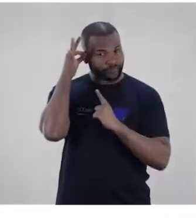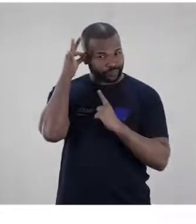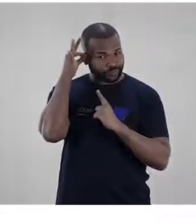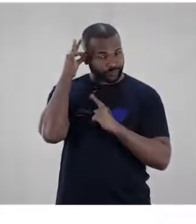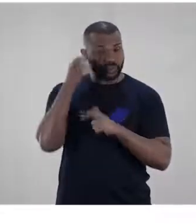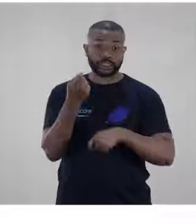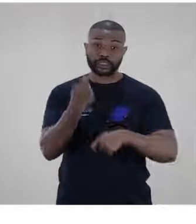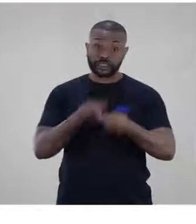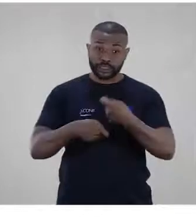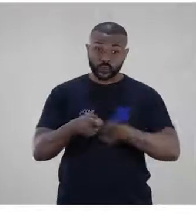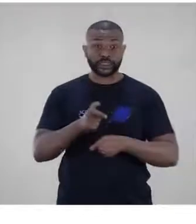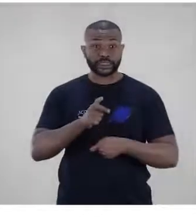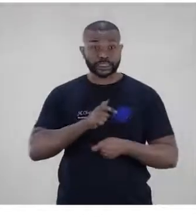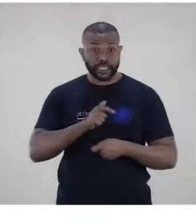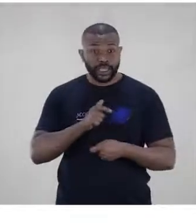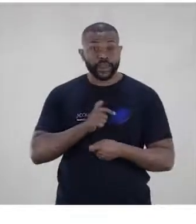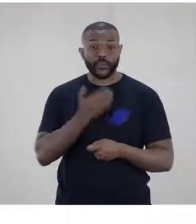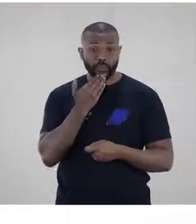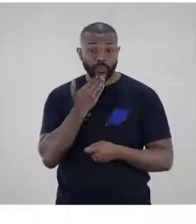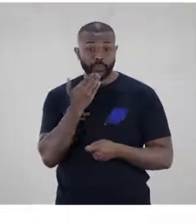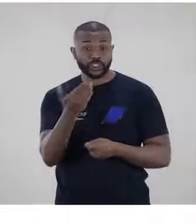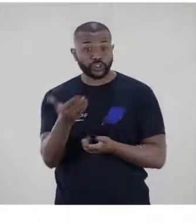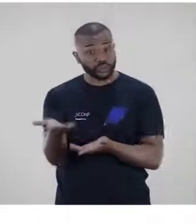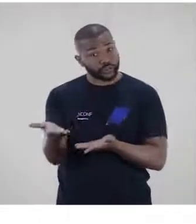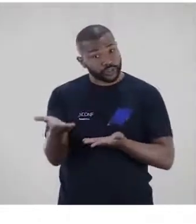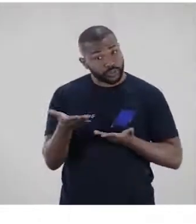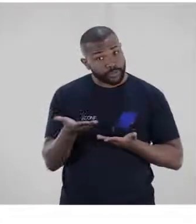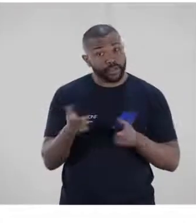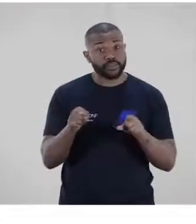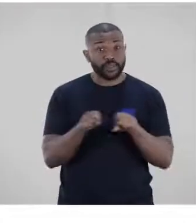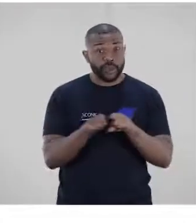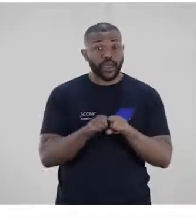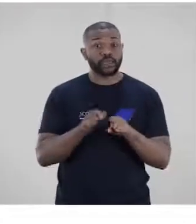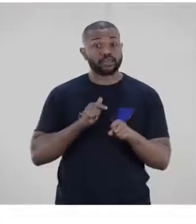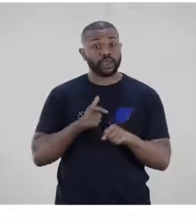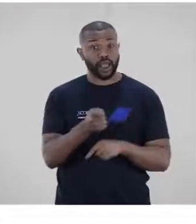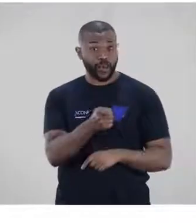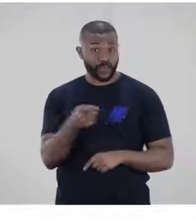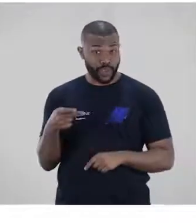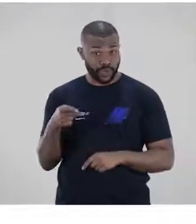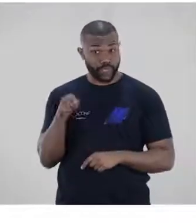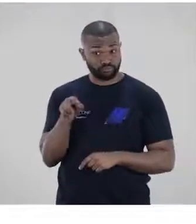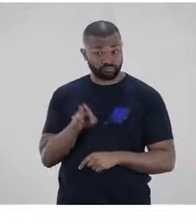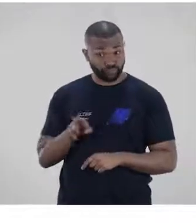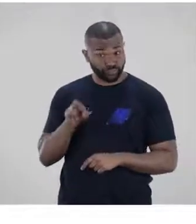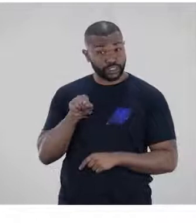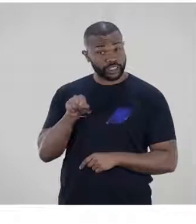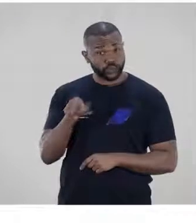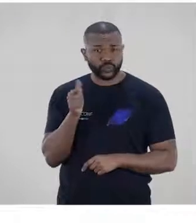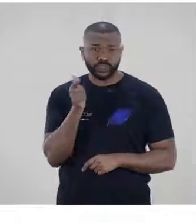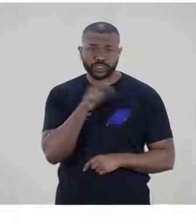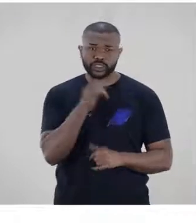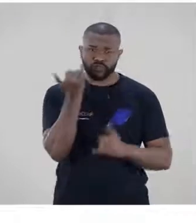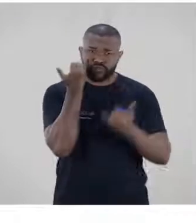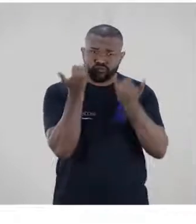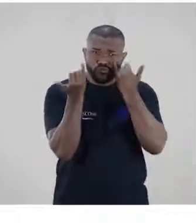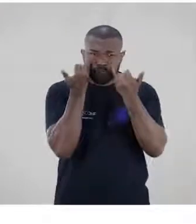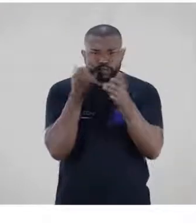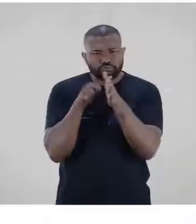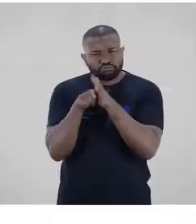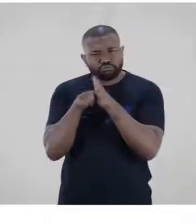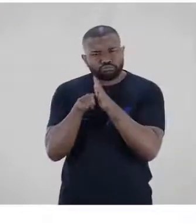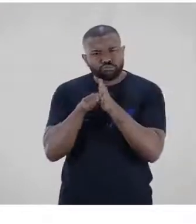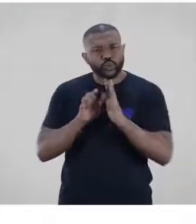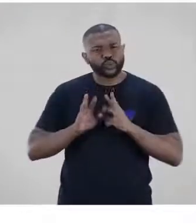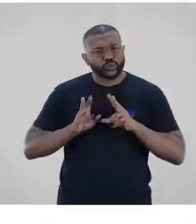there's a call center application that receives it. So to surface analytical data, so the data about all of the claims that have been made and are